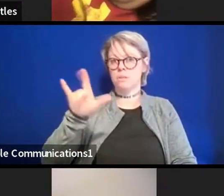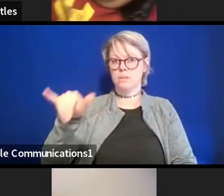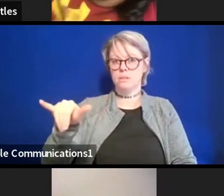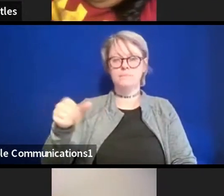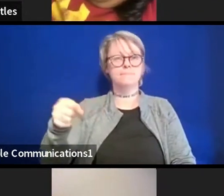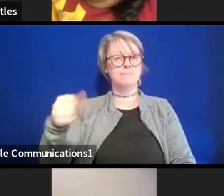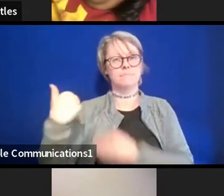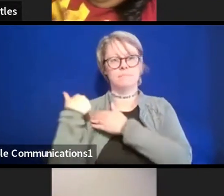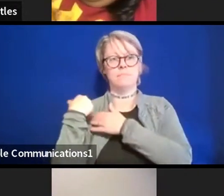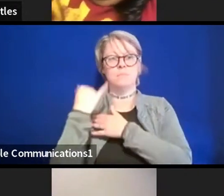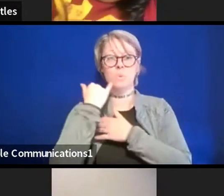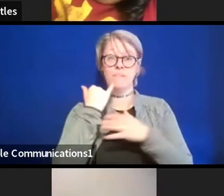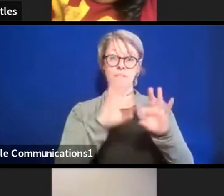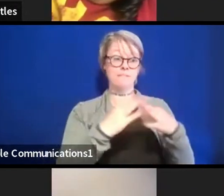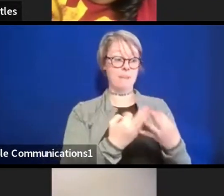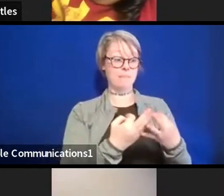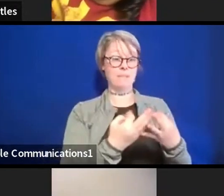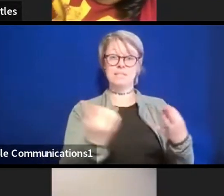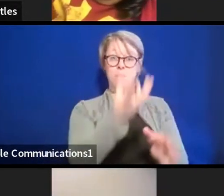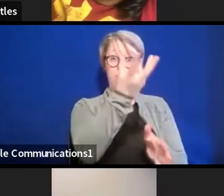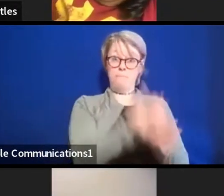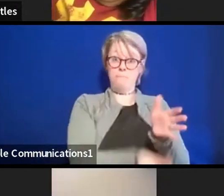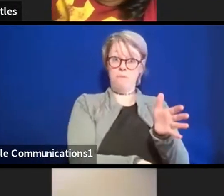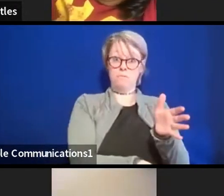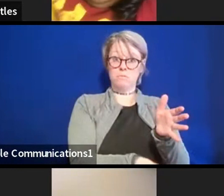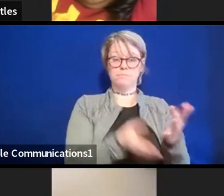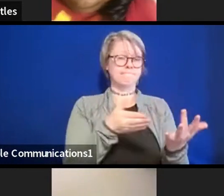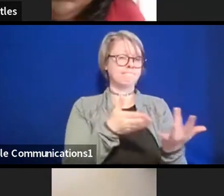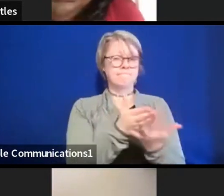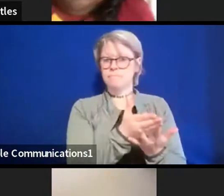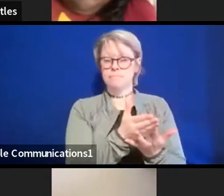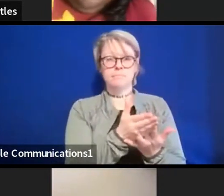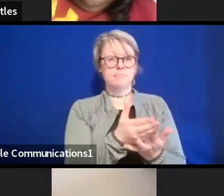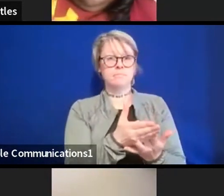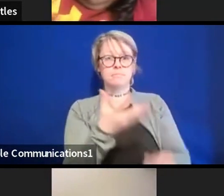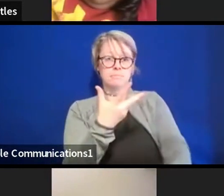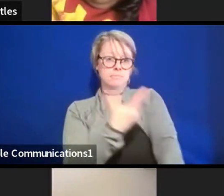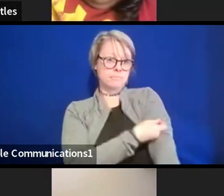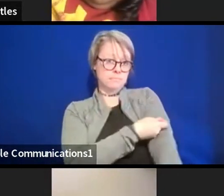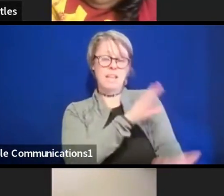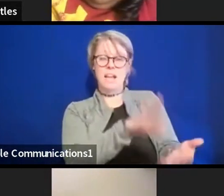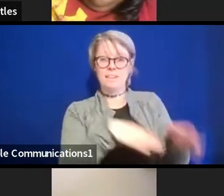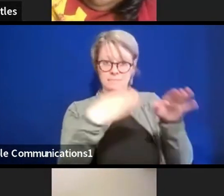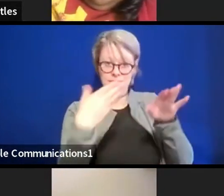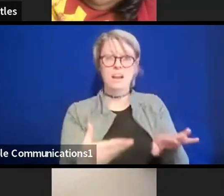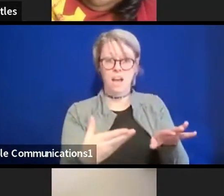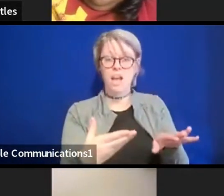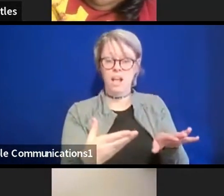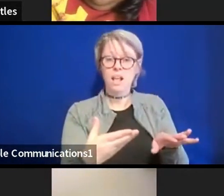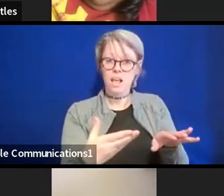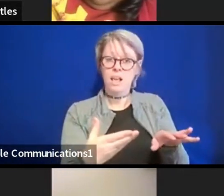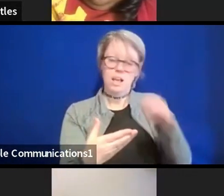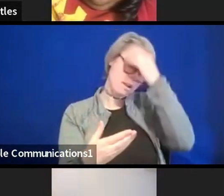a family's so distraught after their family member has to go through, say, the injection for assisted dying, or